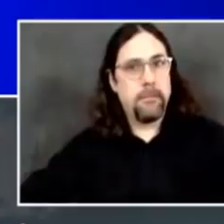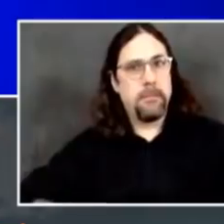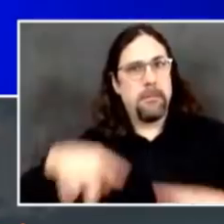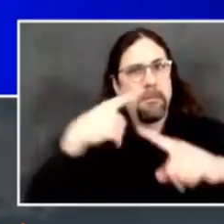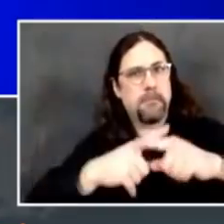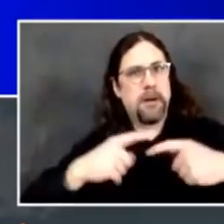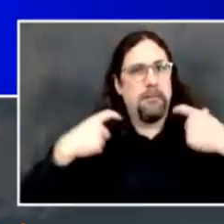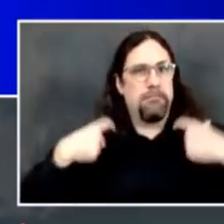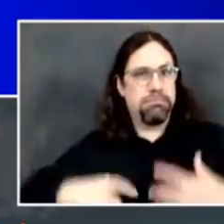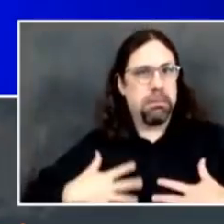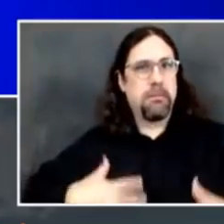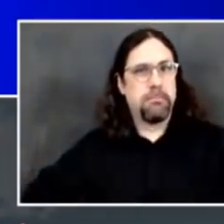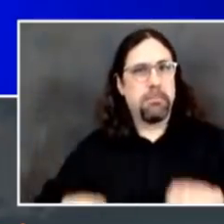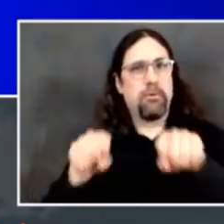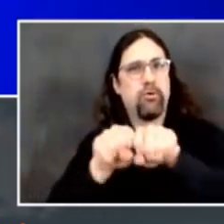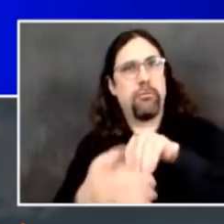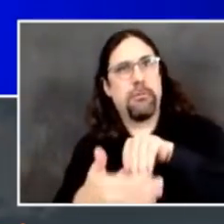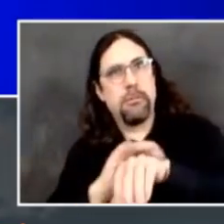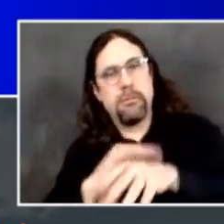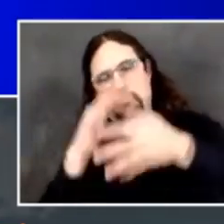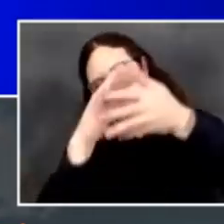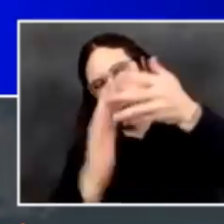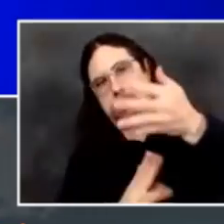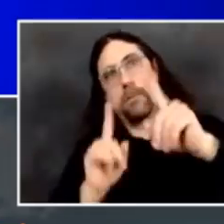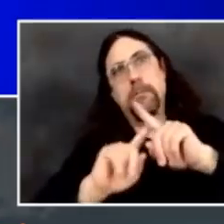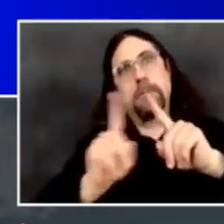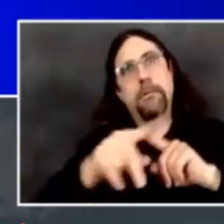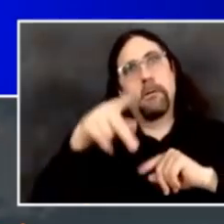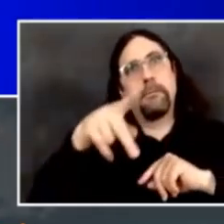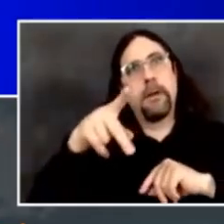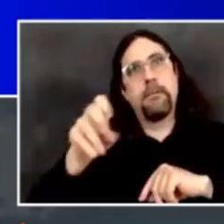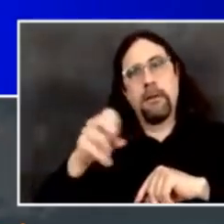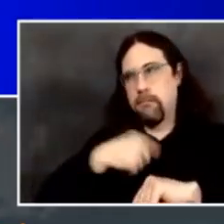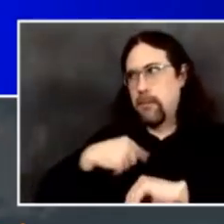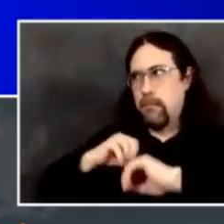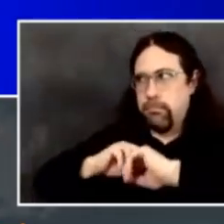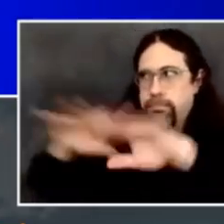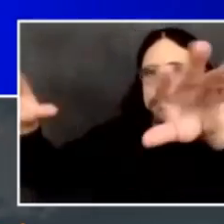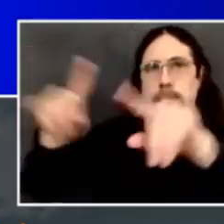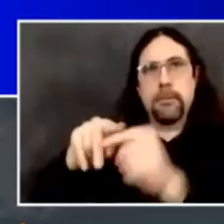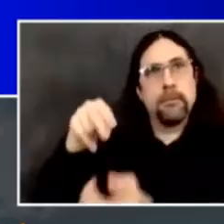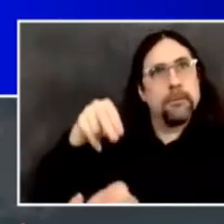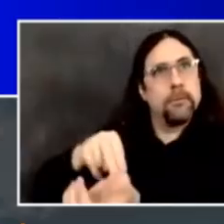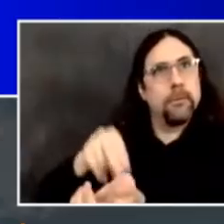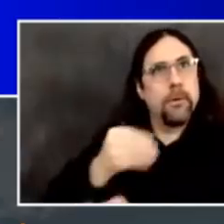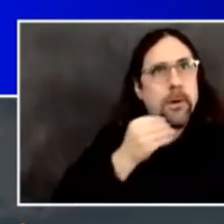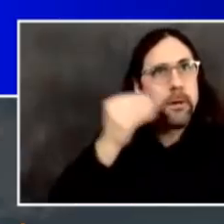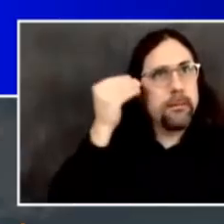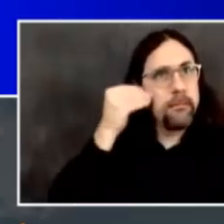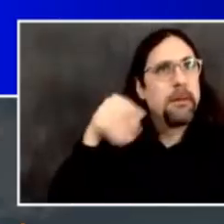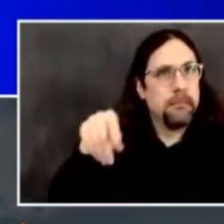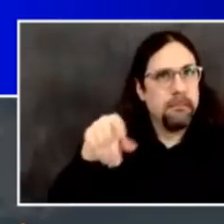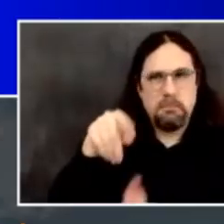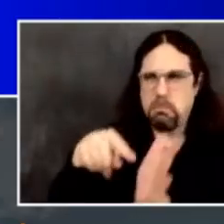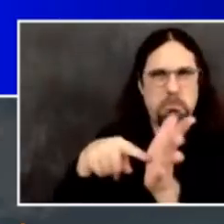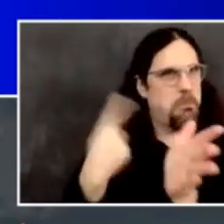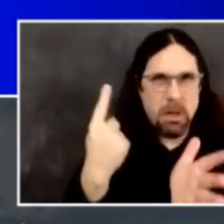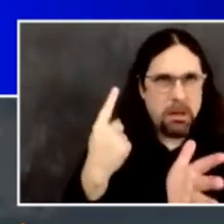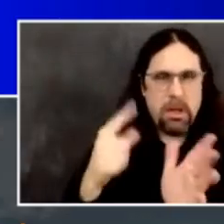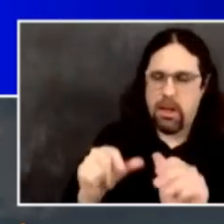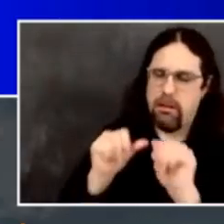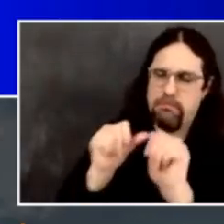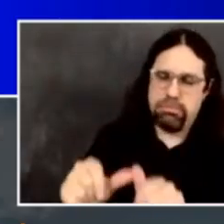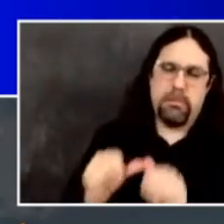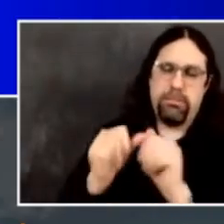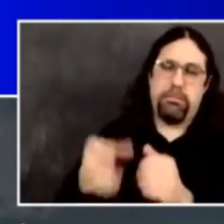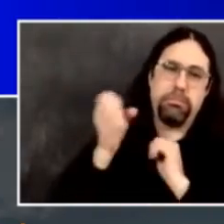those PPEs into the nursing homes, continue making them stronger so they can protect the precious